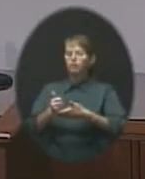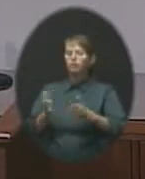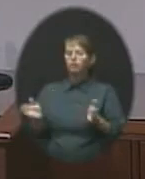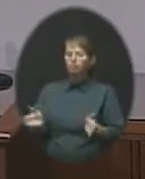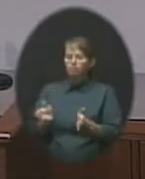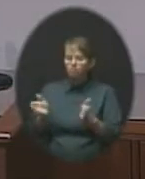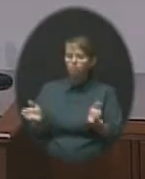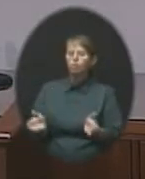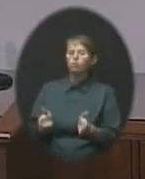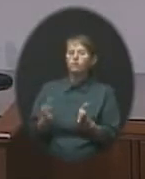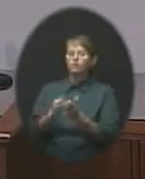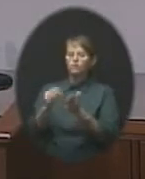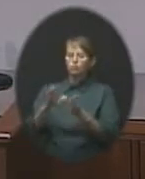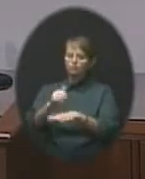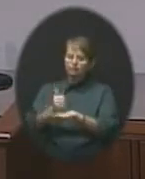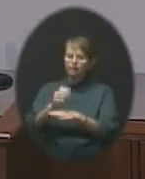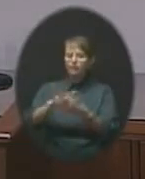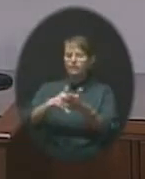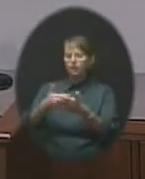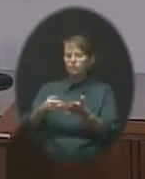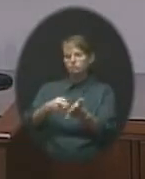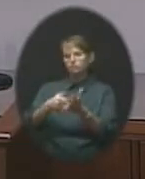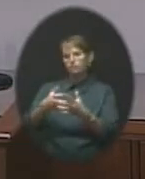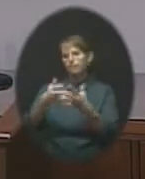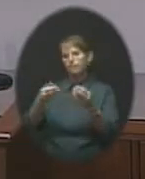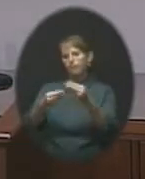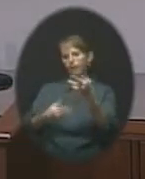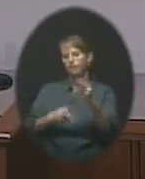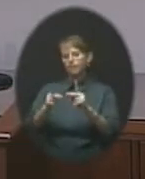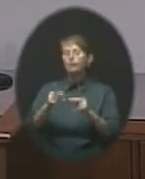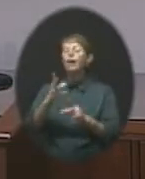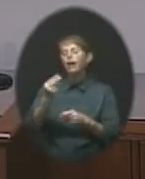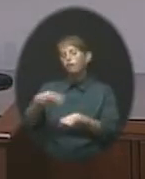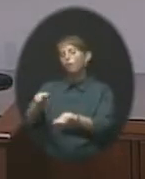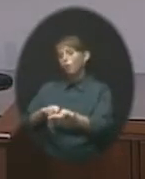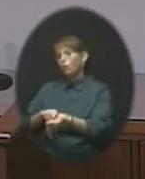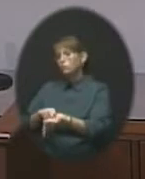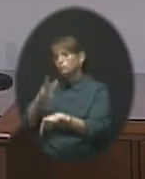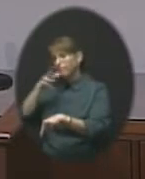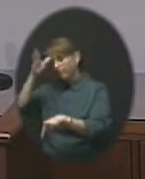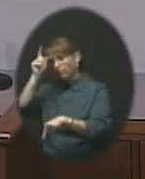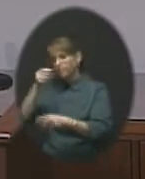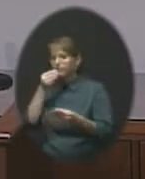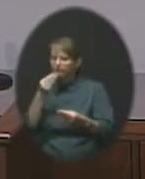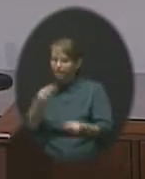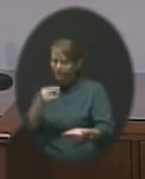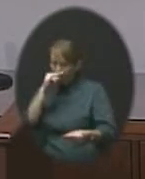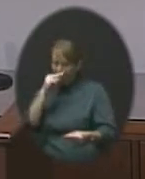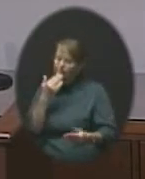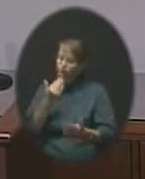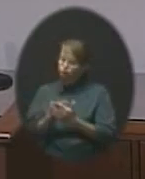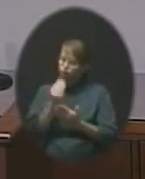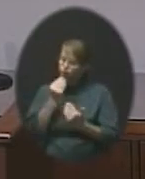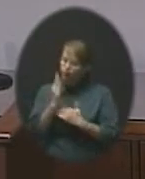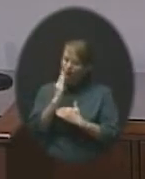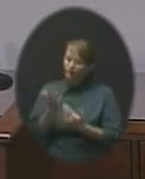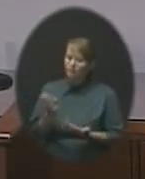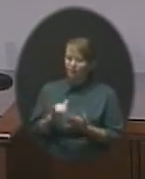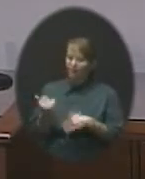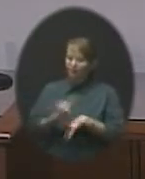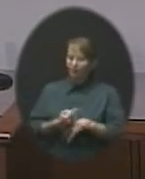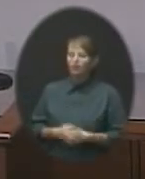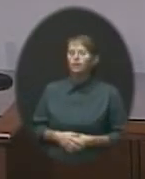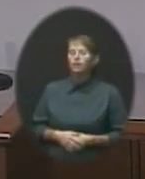the schedule. It takes a lot of people, and of course the parents, to feed the kids a very good breakfast the day that they're going to have an assessment. So it takes a lot